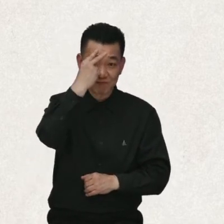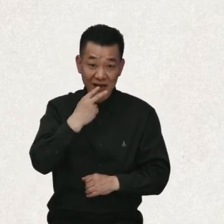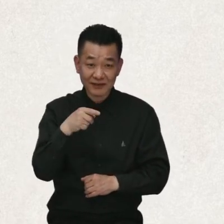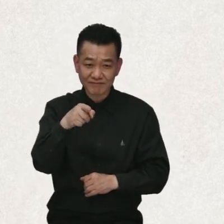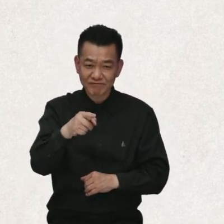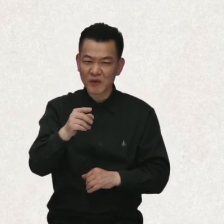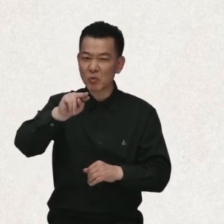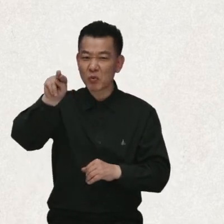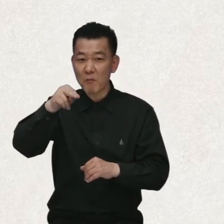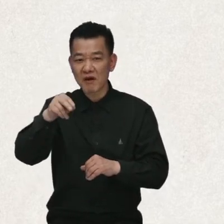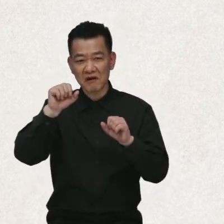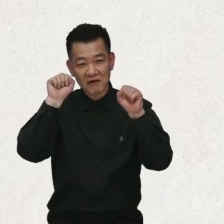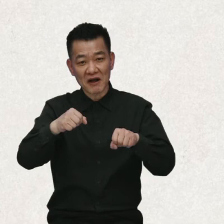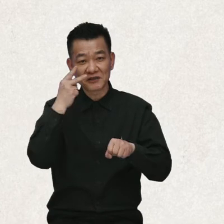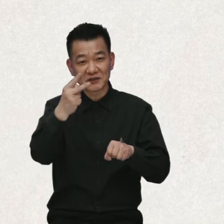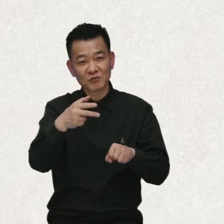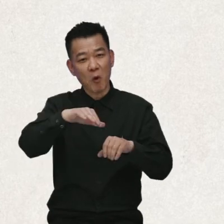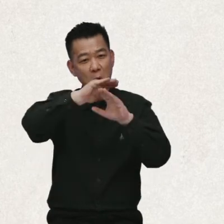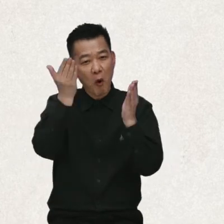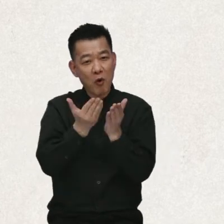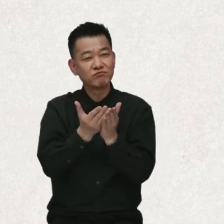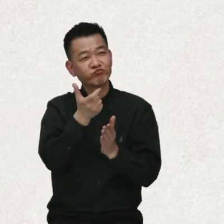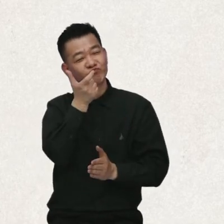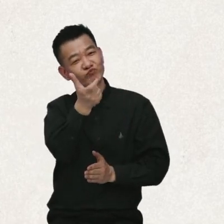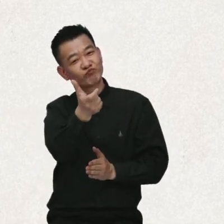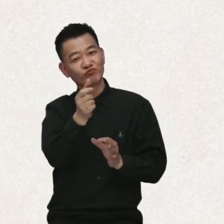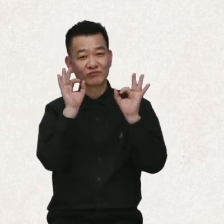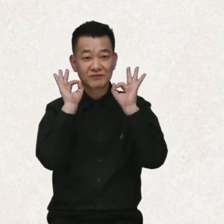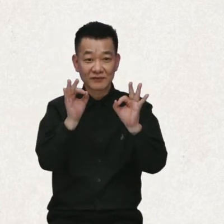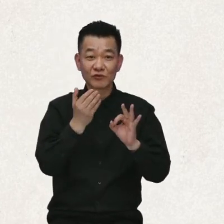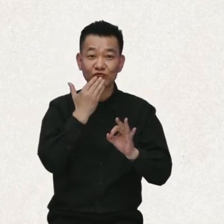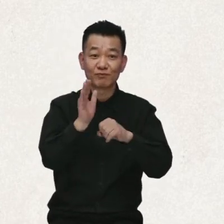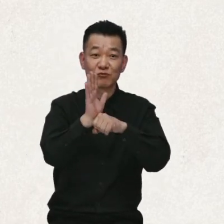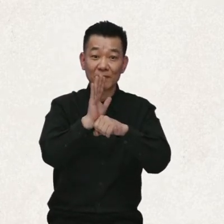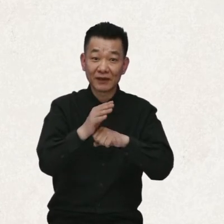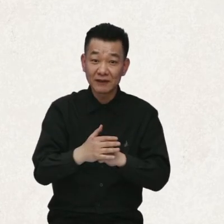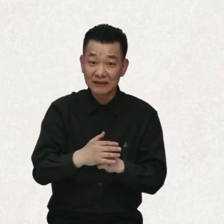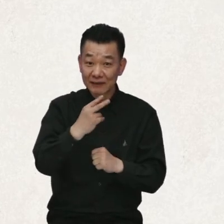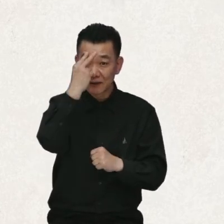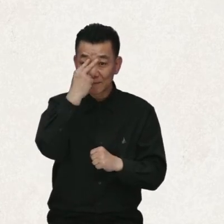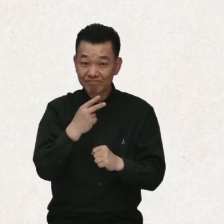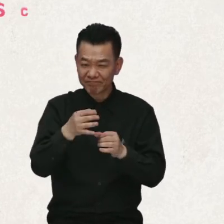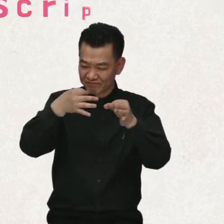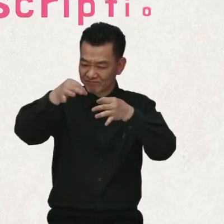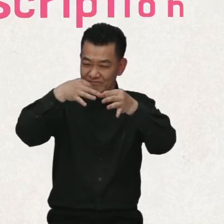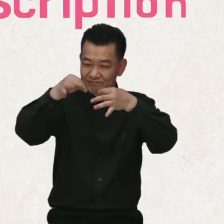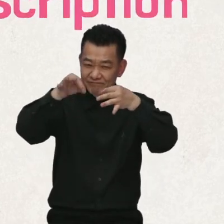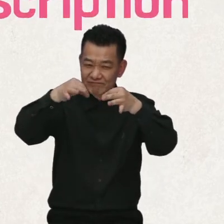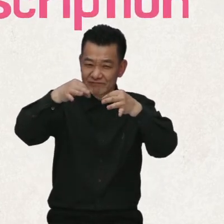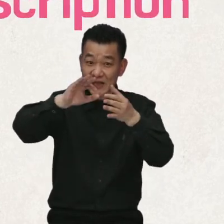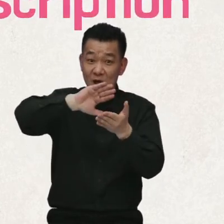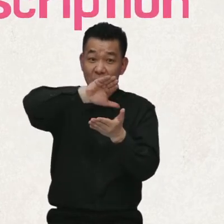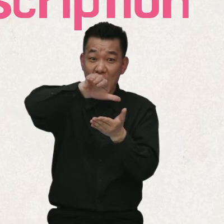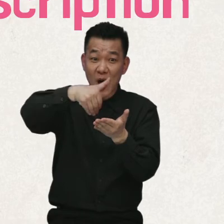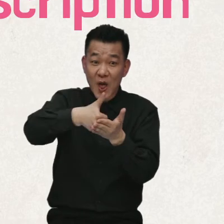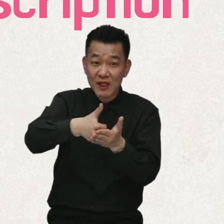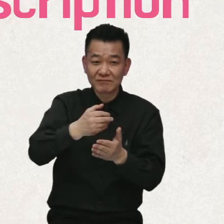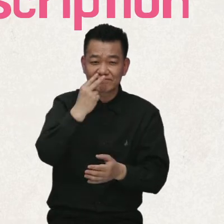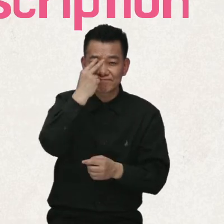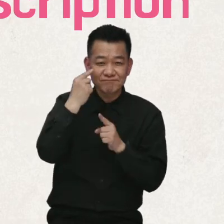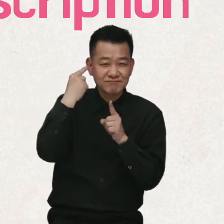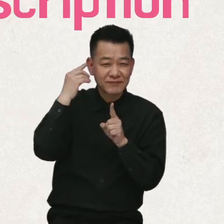and hearing disabilities can all enjoy. That is, all the visual elements are provided with